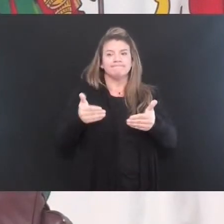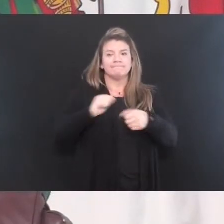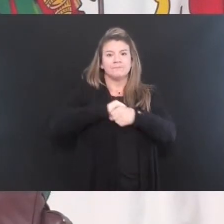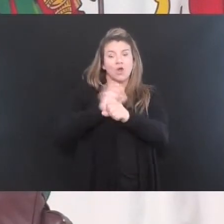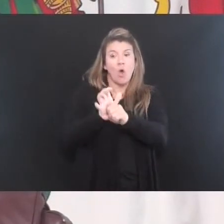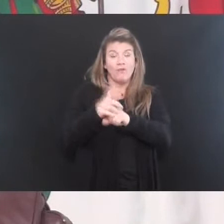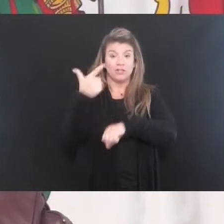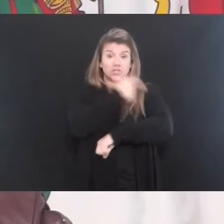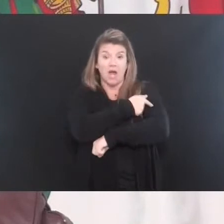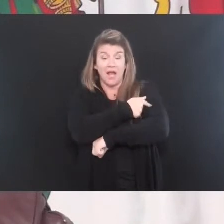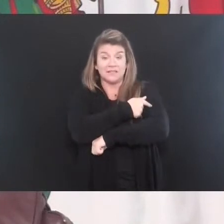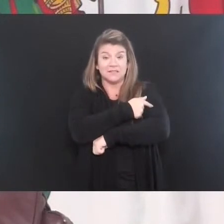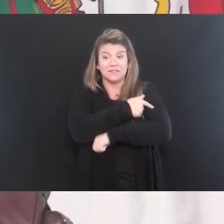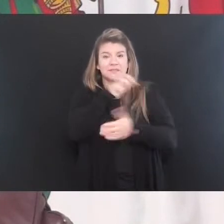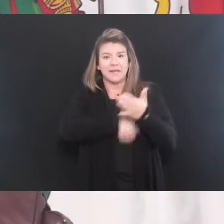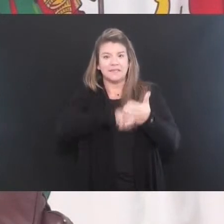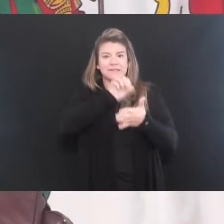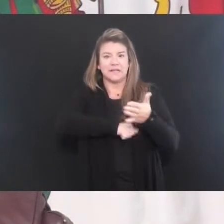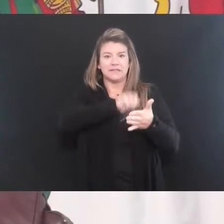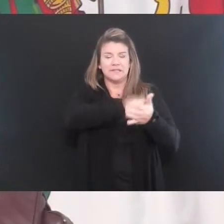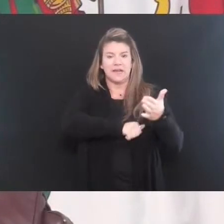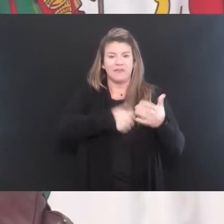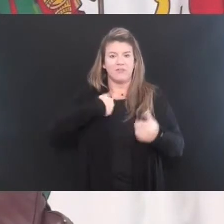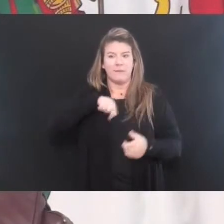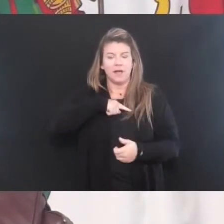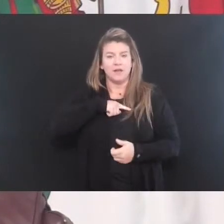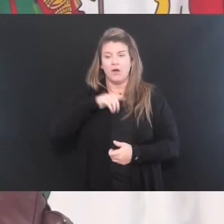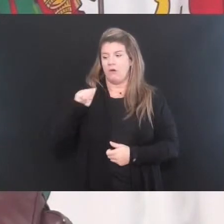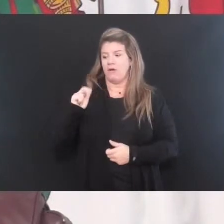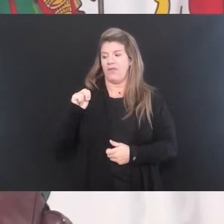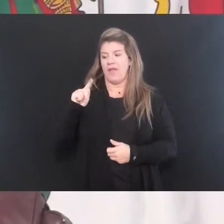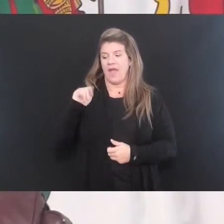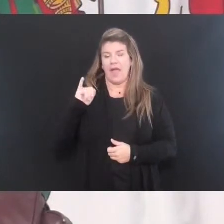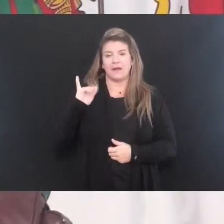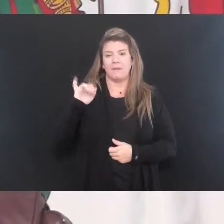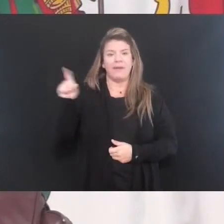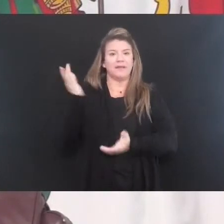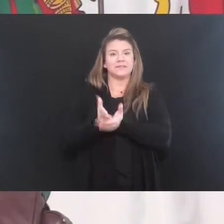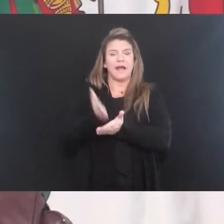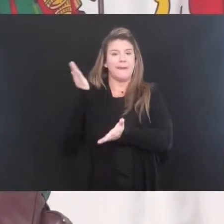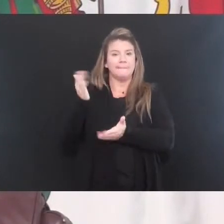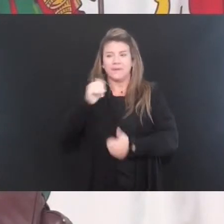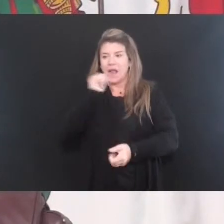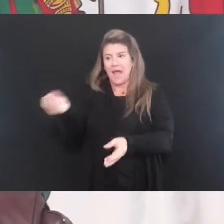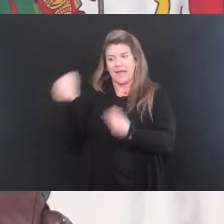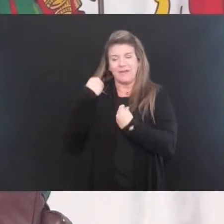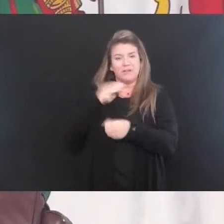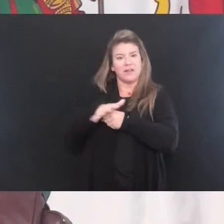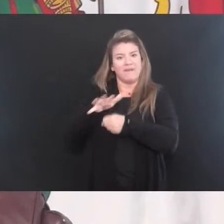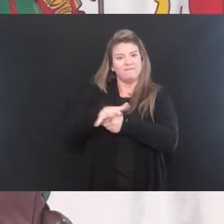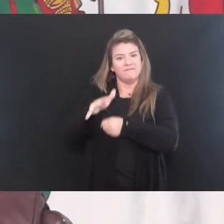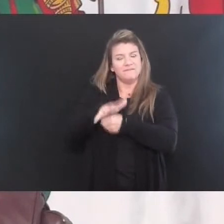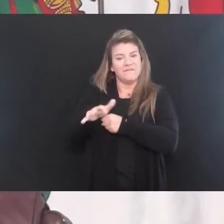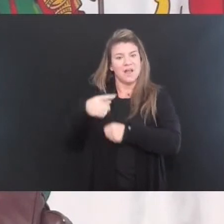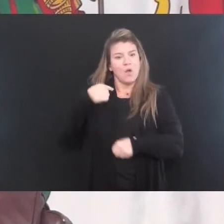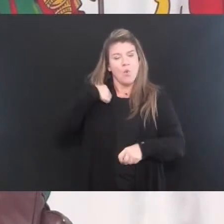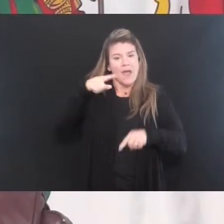COVID shots away from us, or antibodies, that they start moving them in directions that we